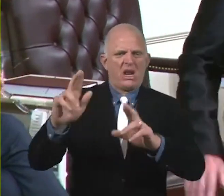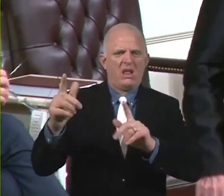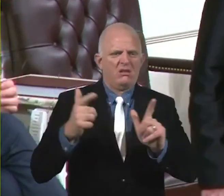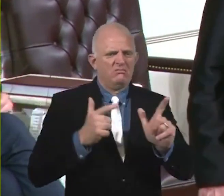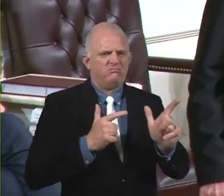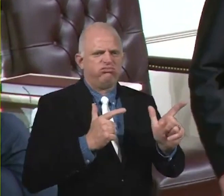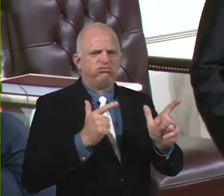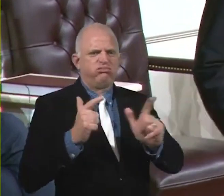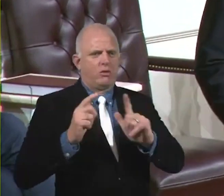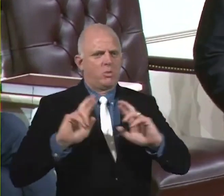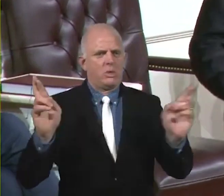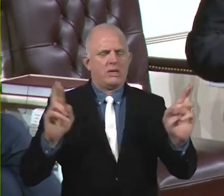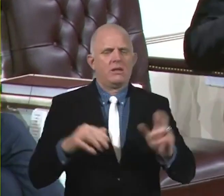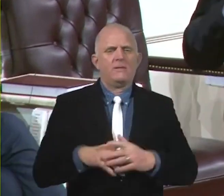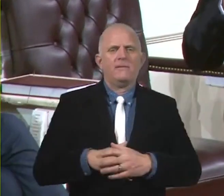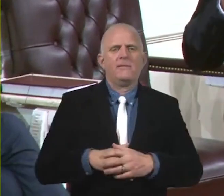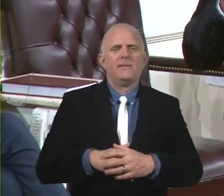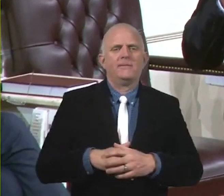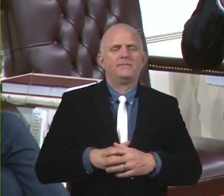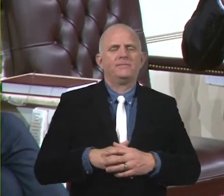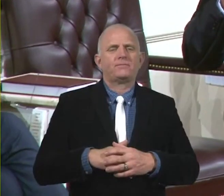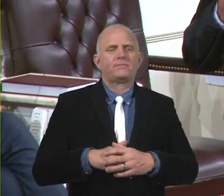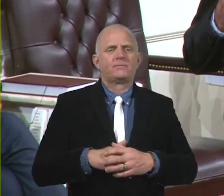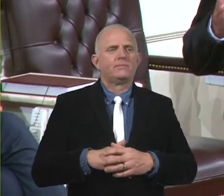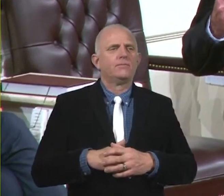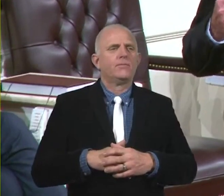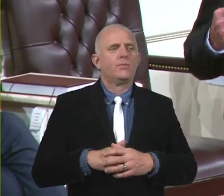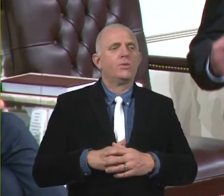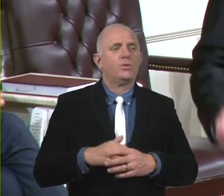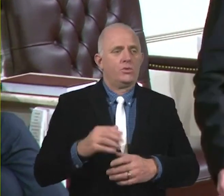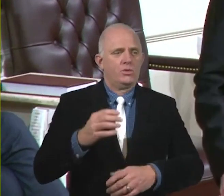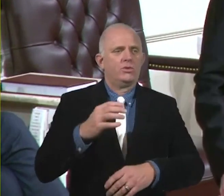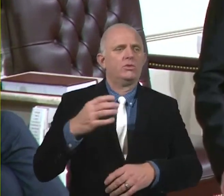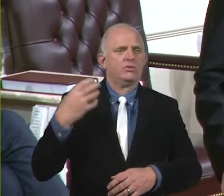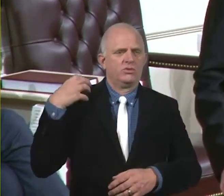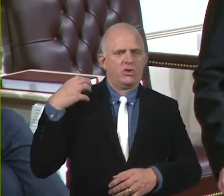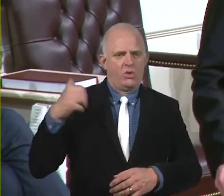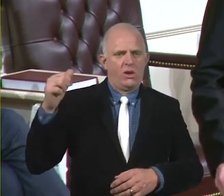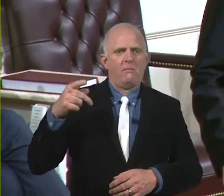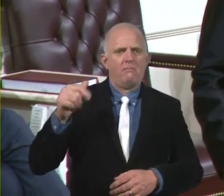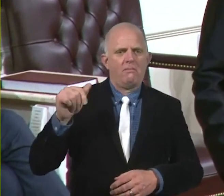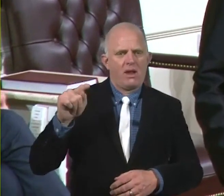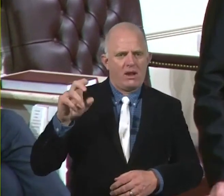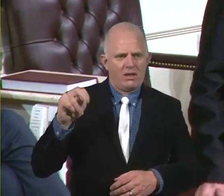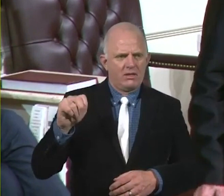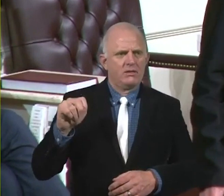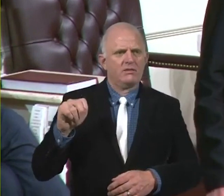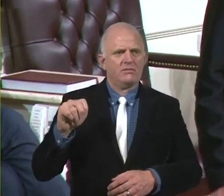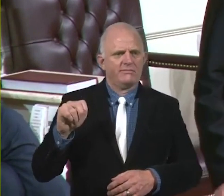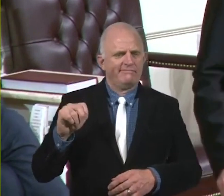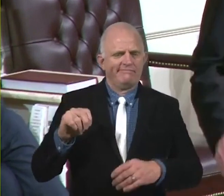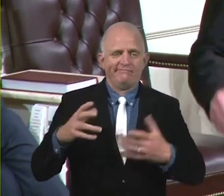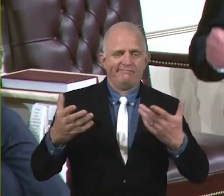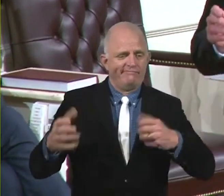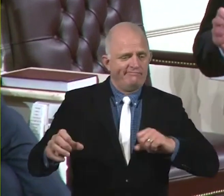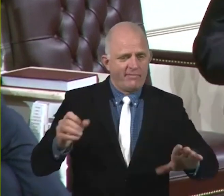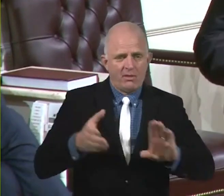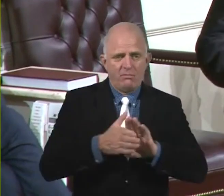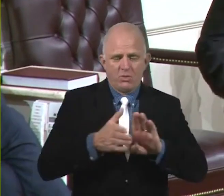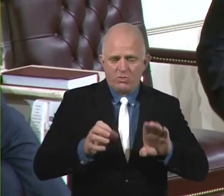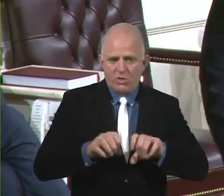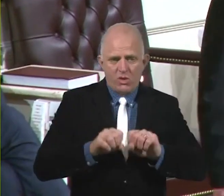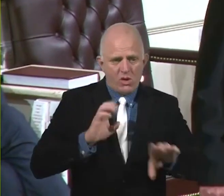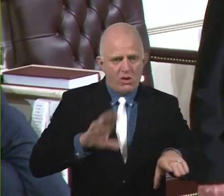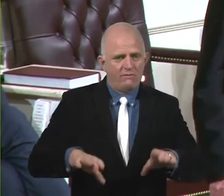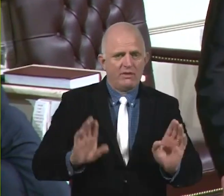everything. He said, General Patton stripped down his uniform, took off his boots, dove